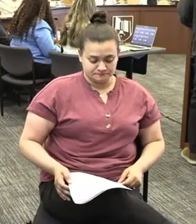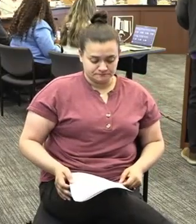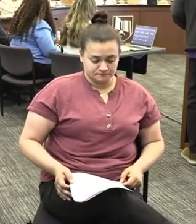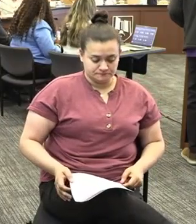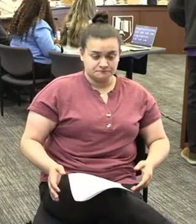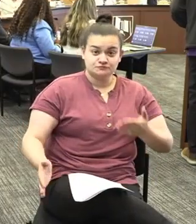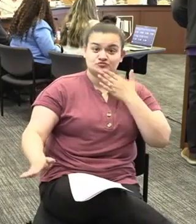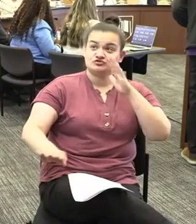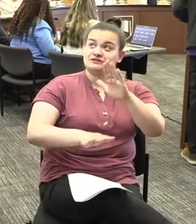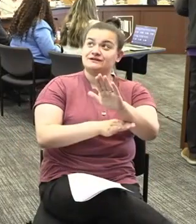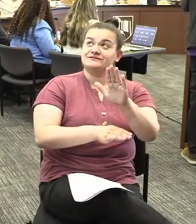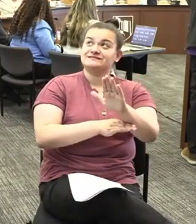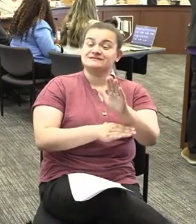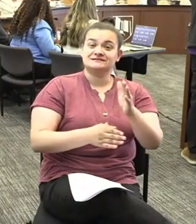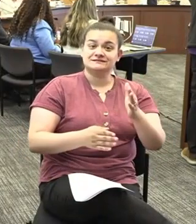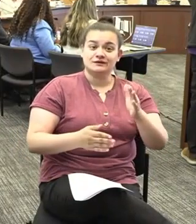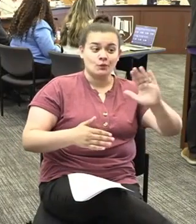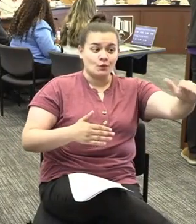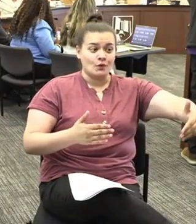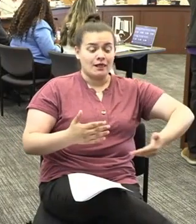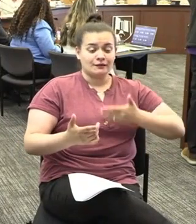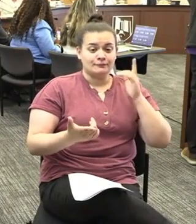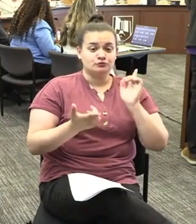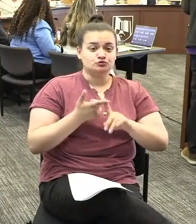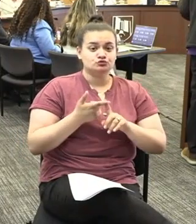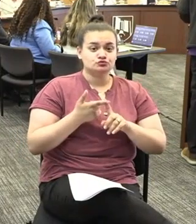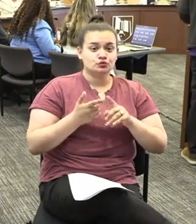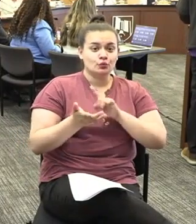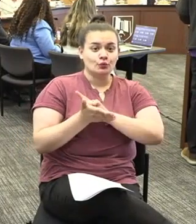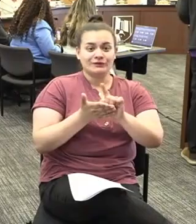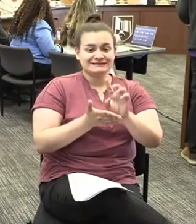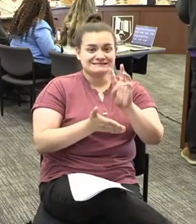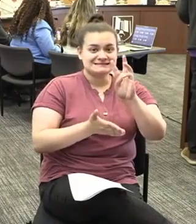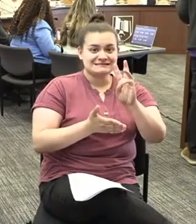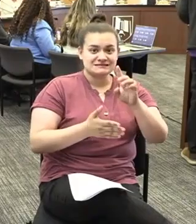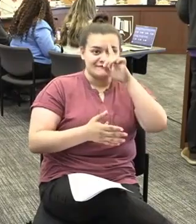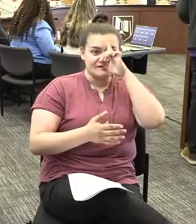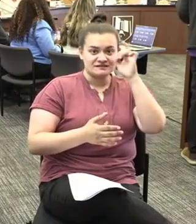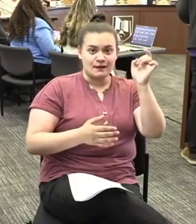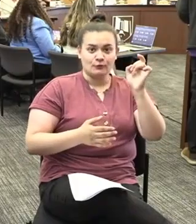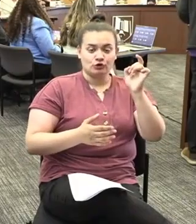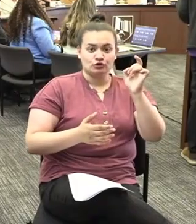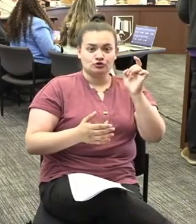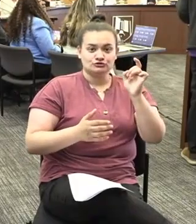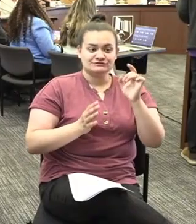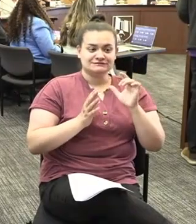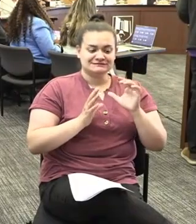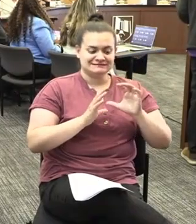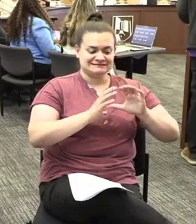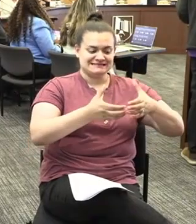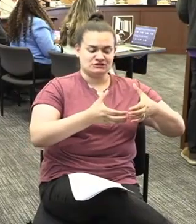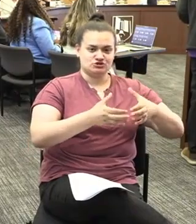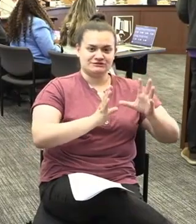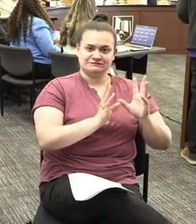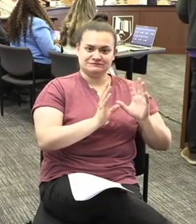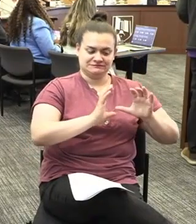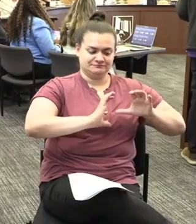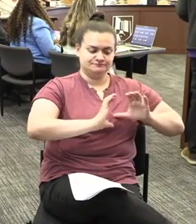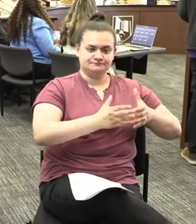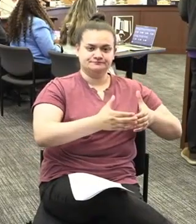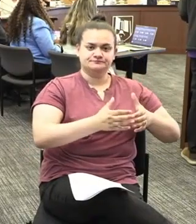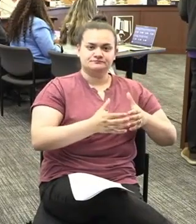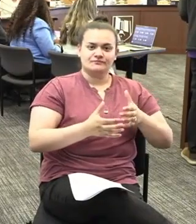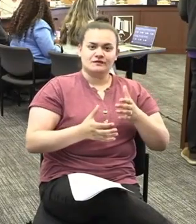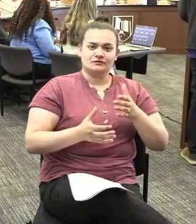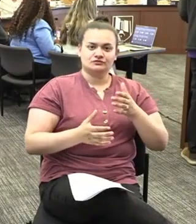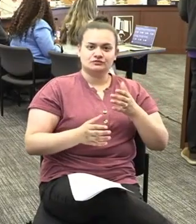Hey, good evening and welcome to week 6 of the summer session. So a special